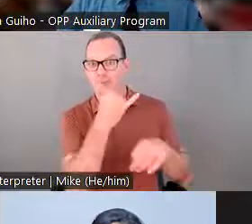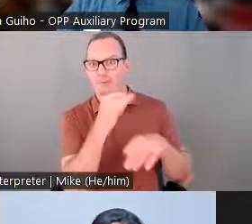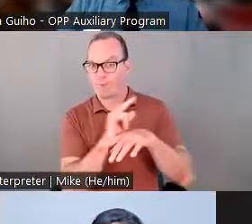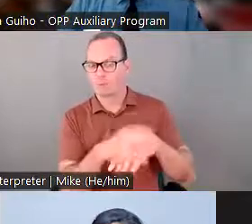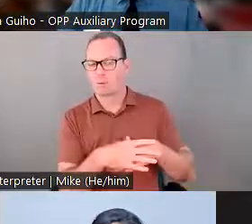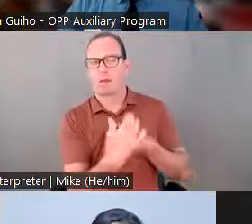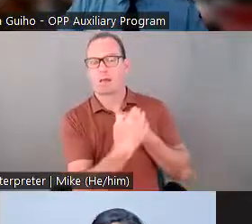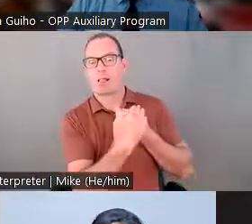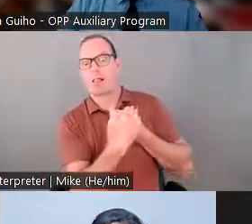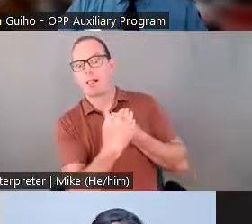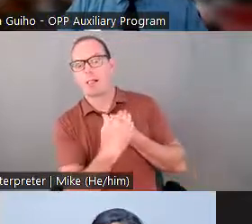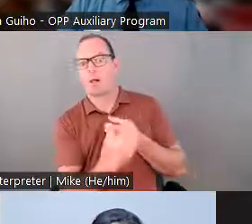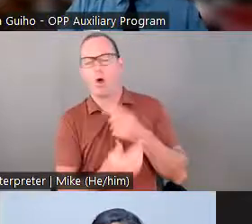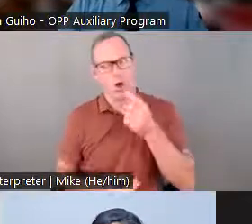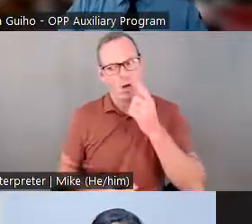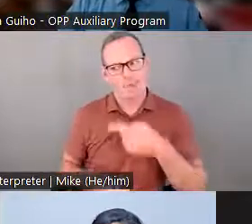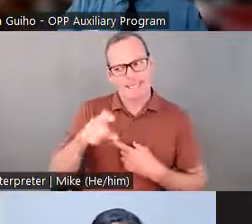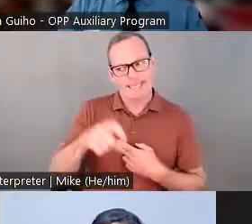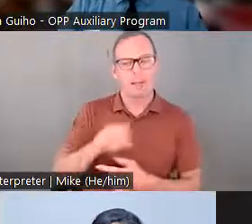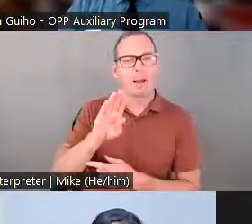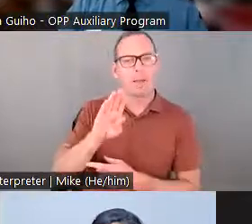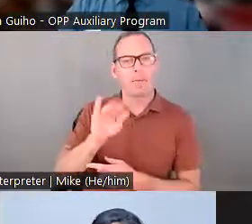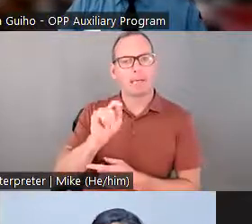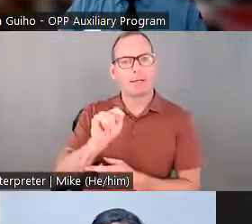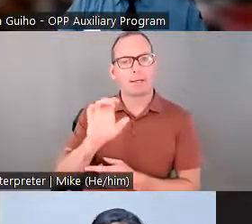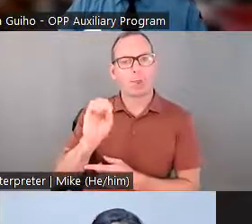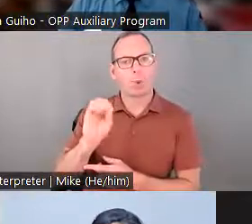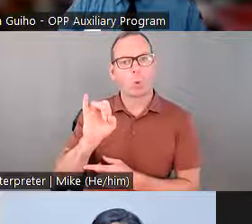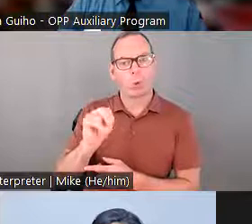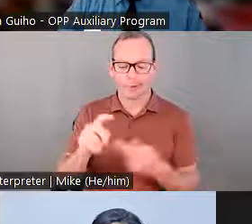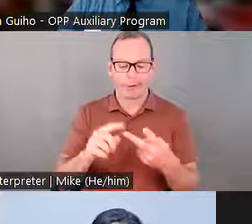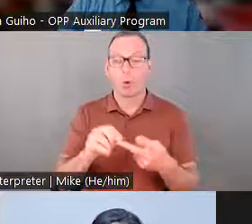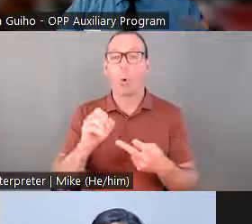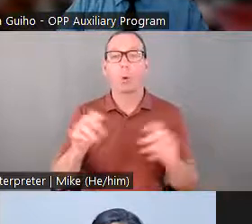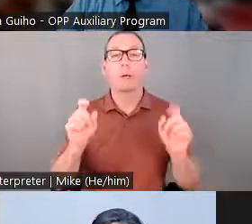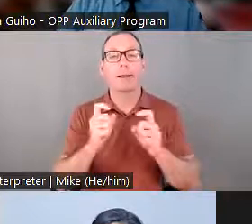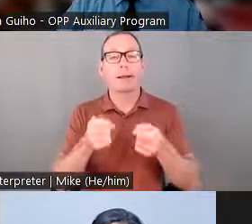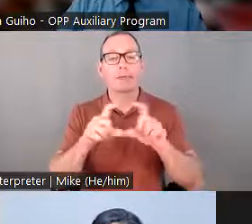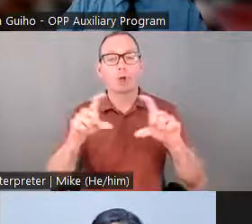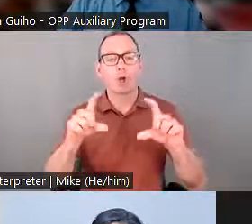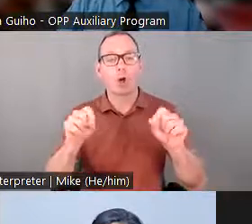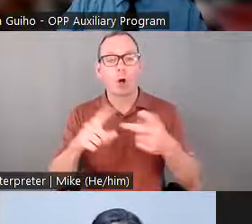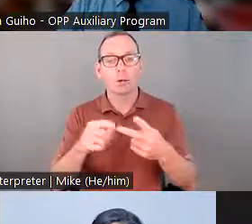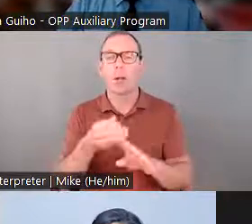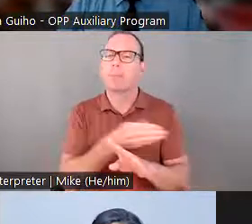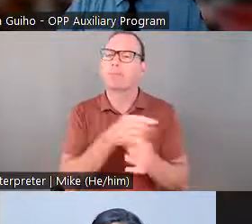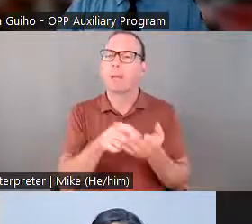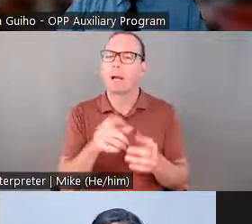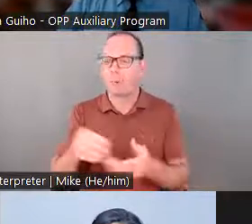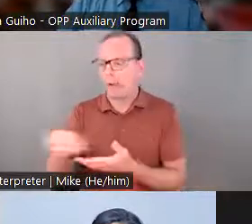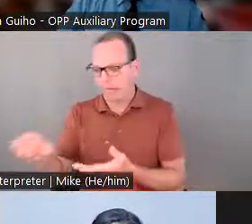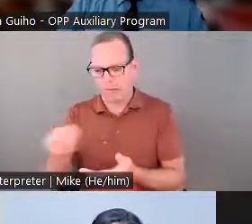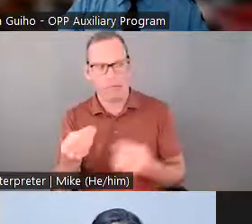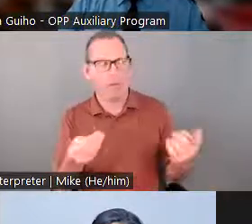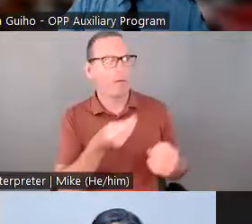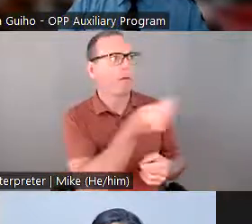in prepaid gift cards or Bitcoin or any kind of prepaid format. Again, when you